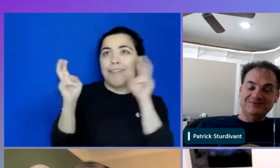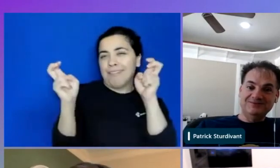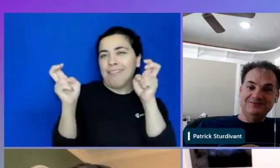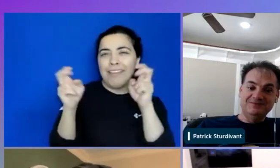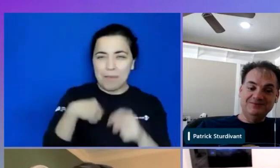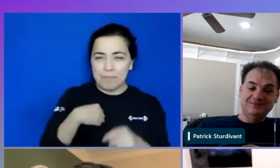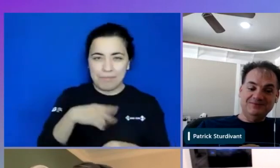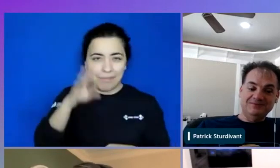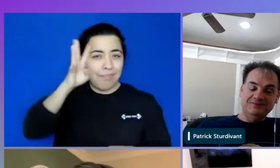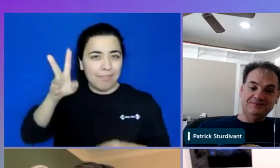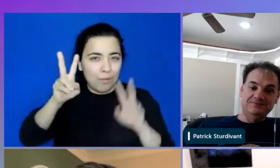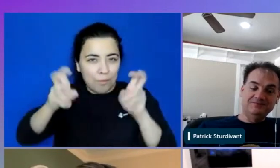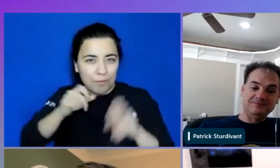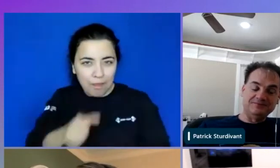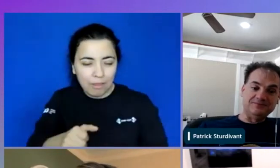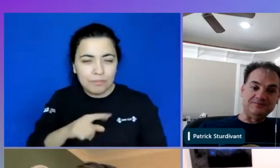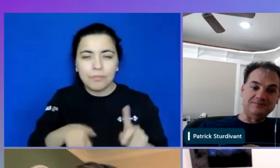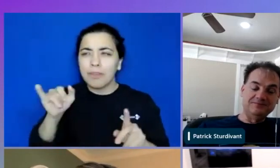says